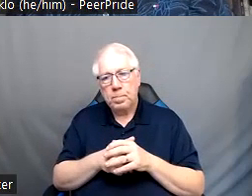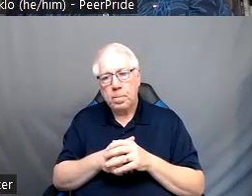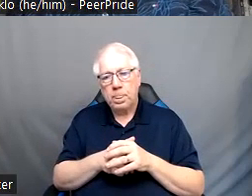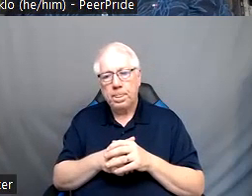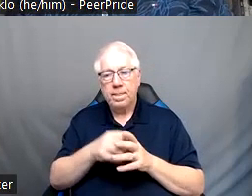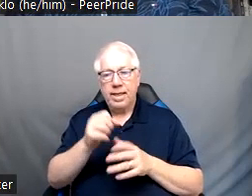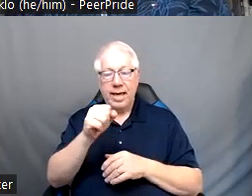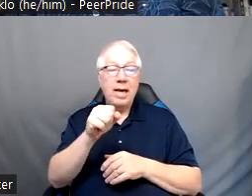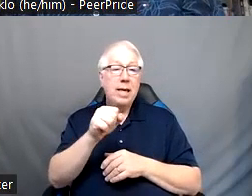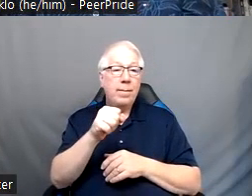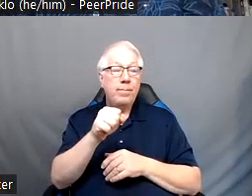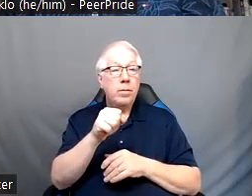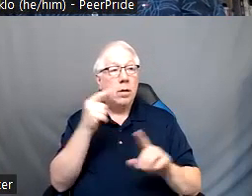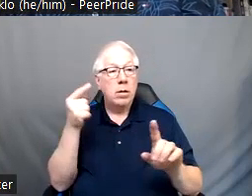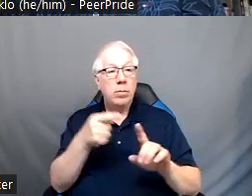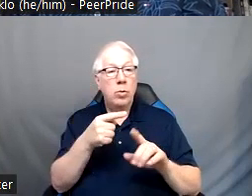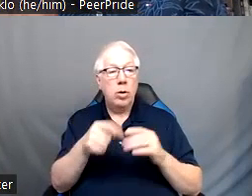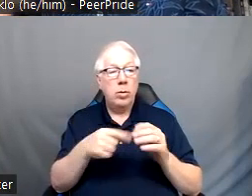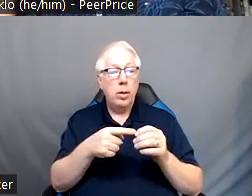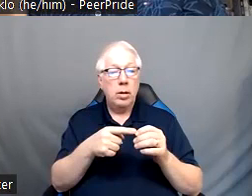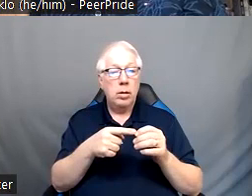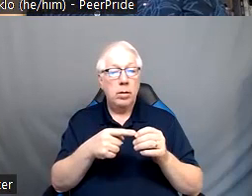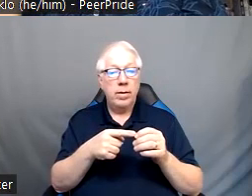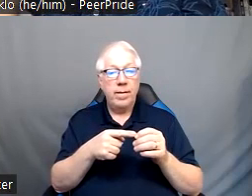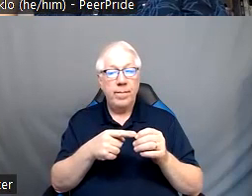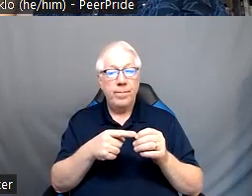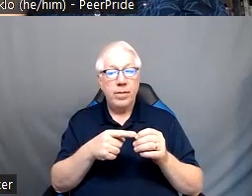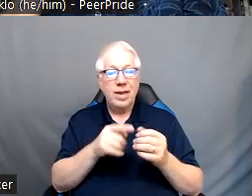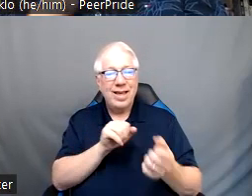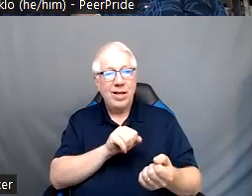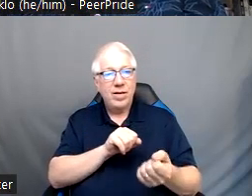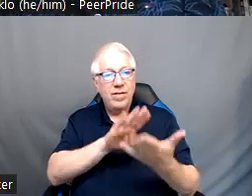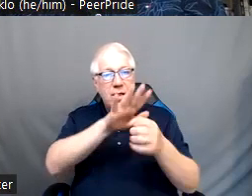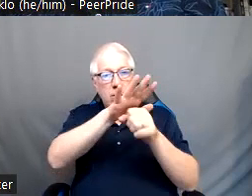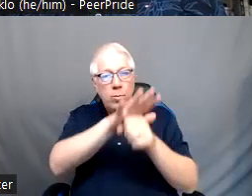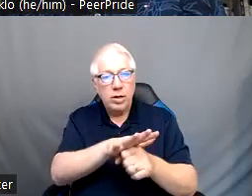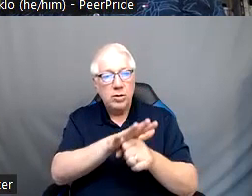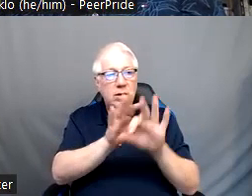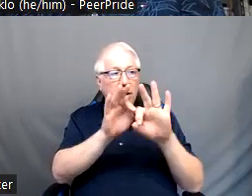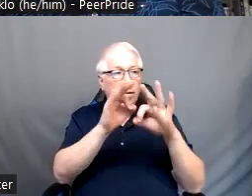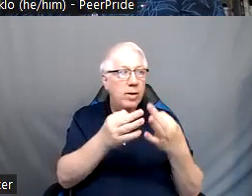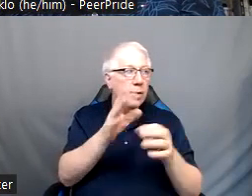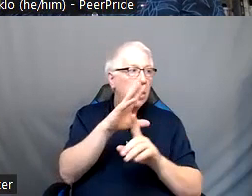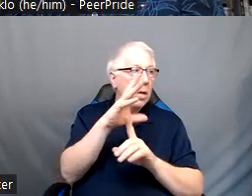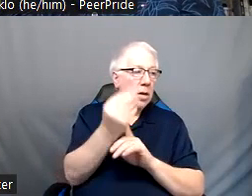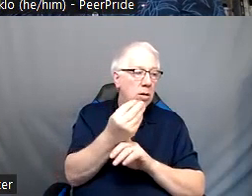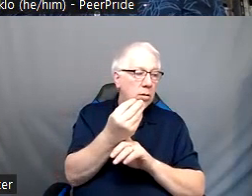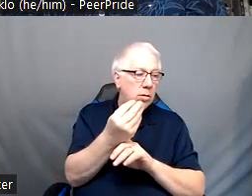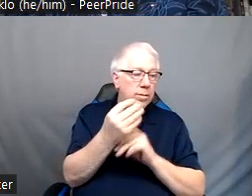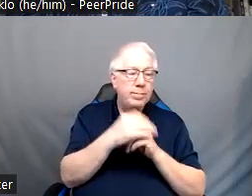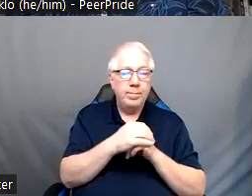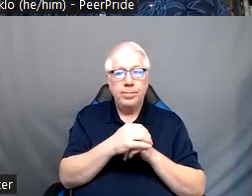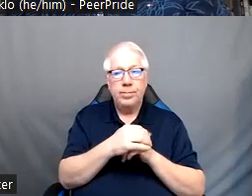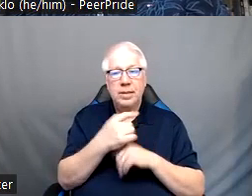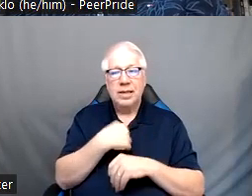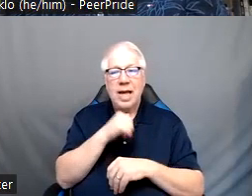Yeah, to the point about like facing pressures in families and cultures, I'm